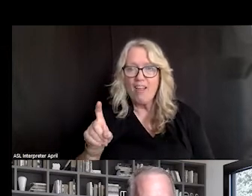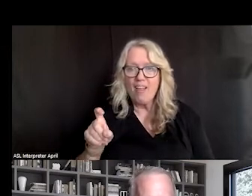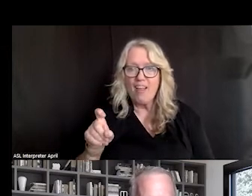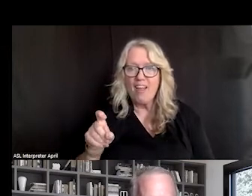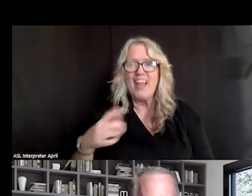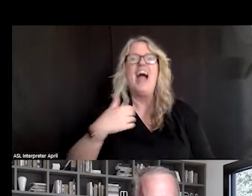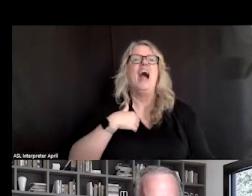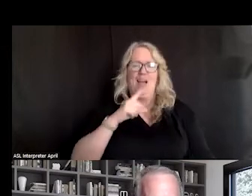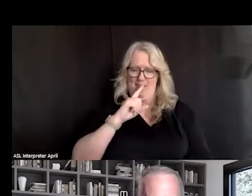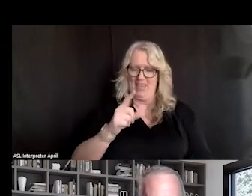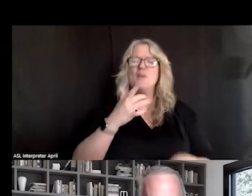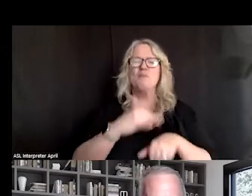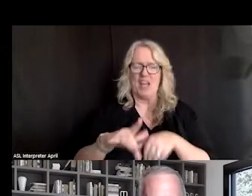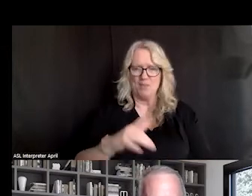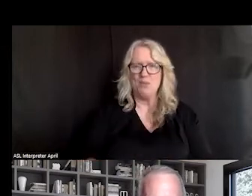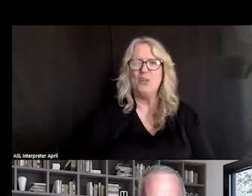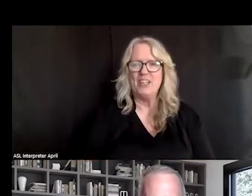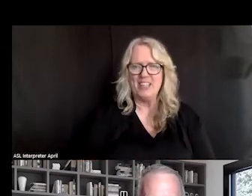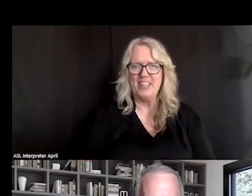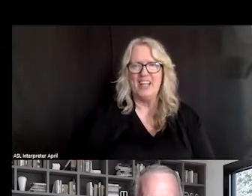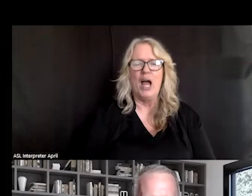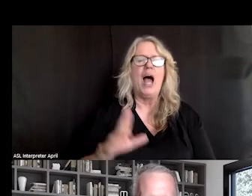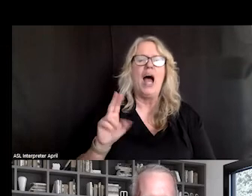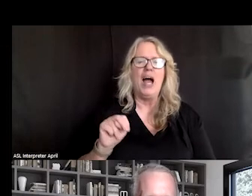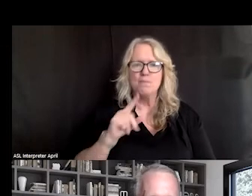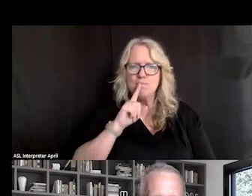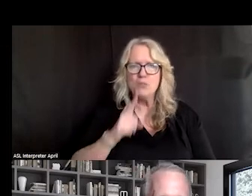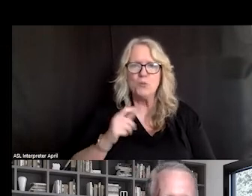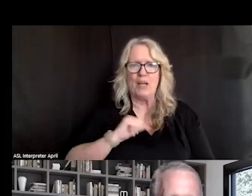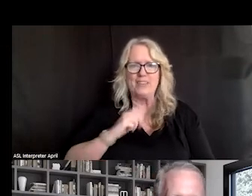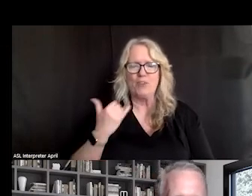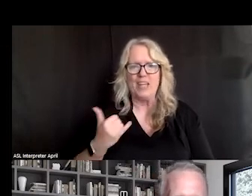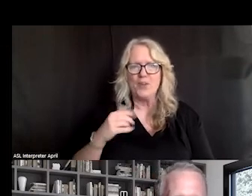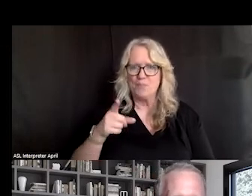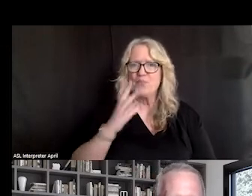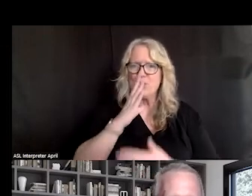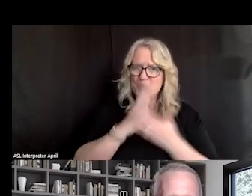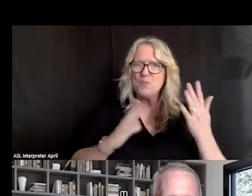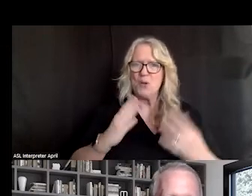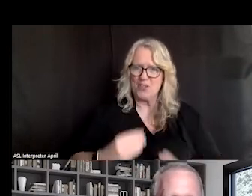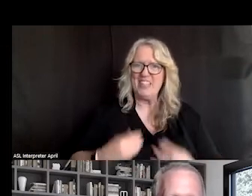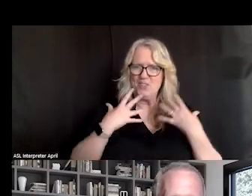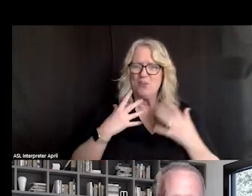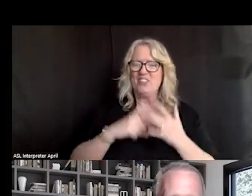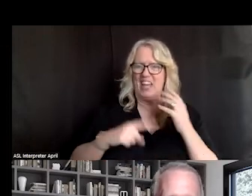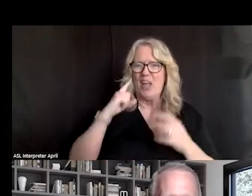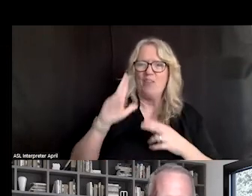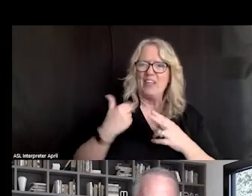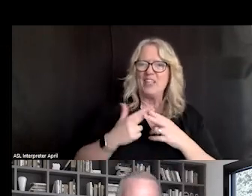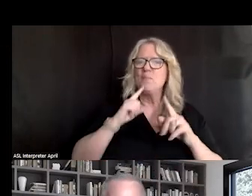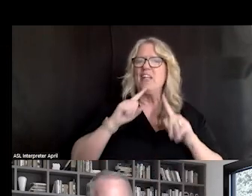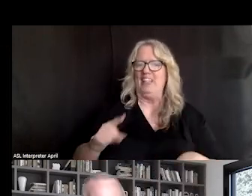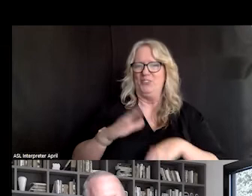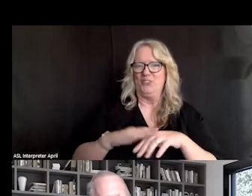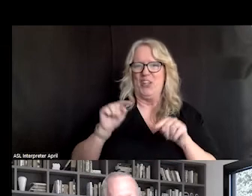I am available. I'm unmuting myself right now. And Margie, you were part of the inspiration as I was thinking of answers on this.